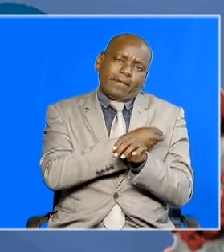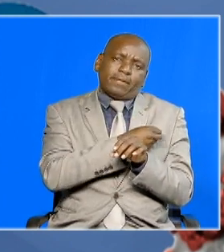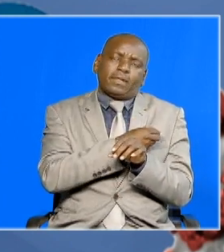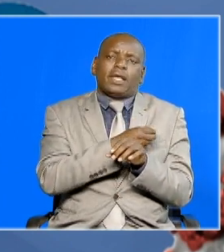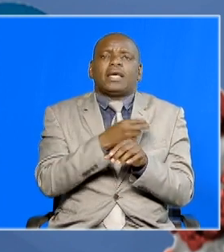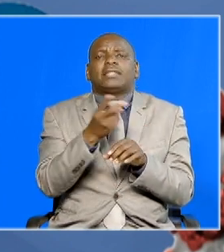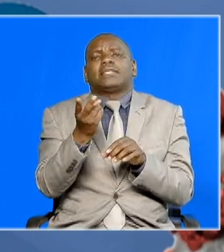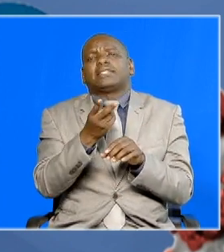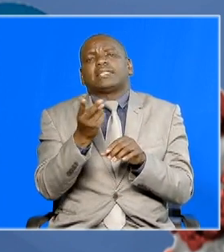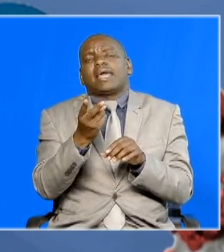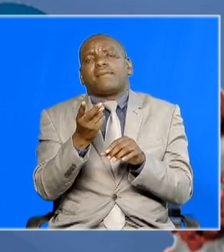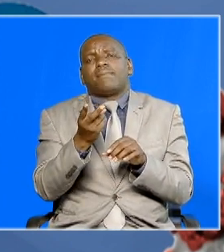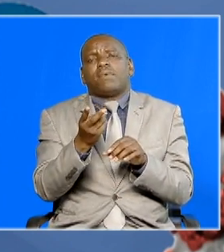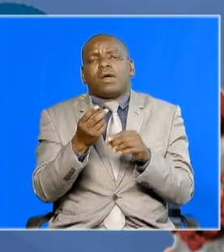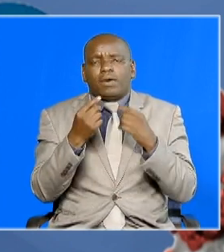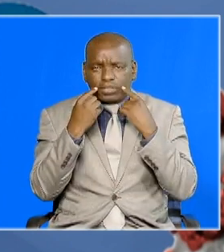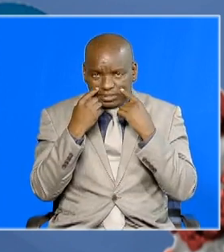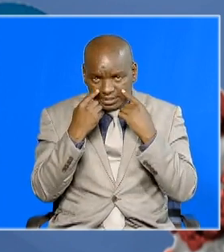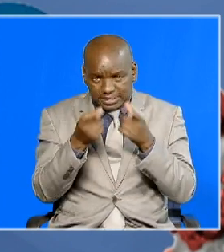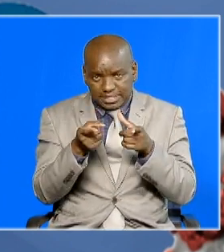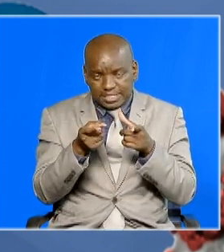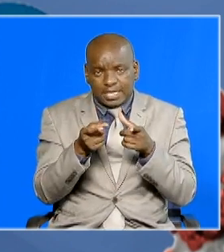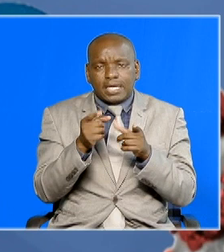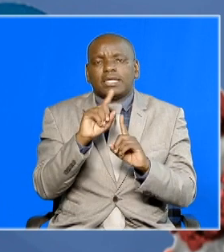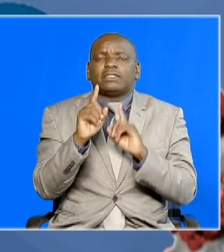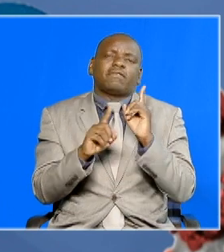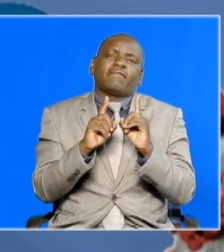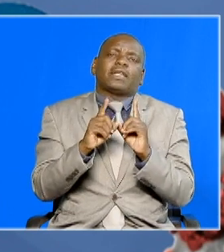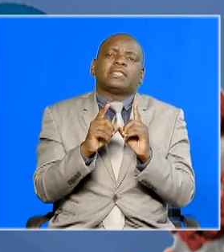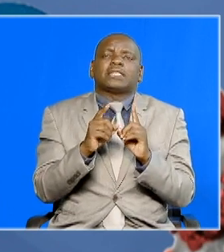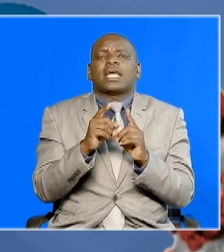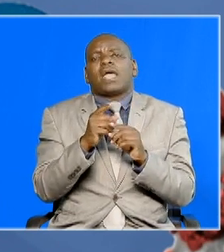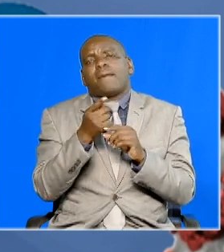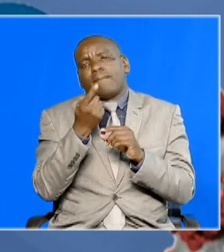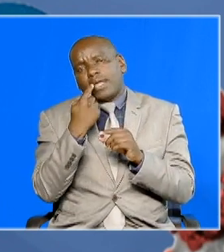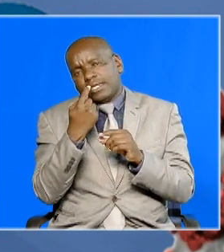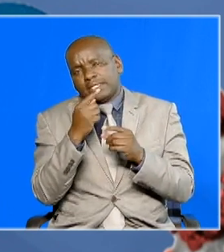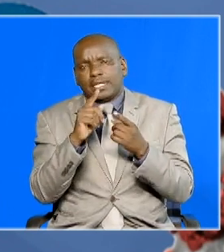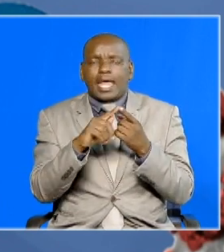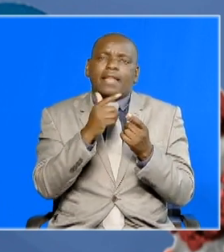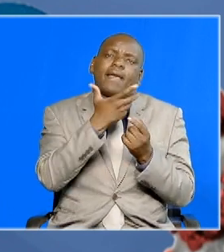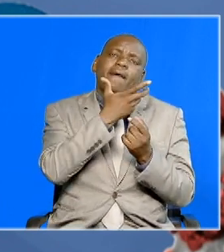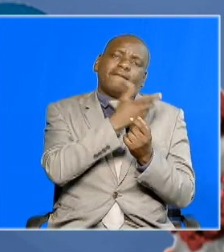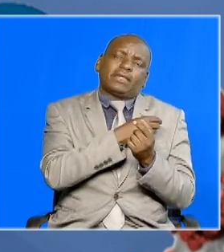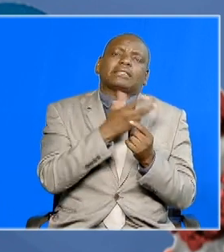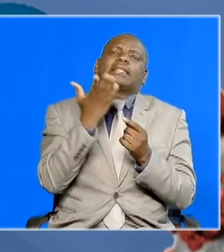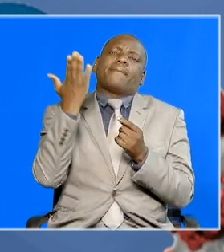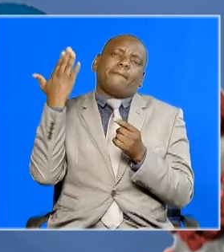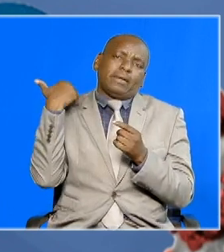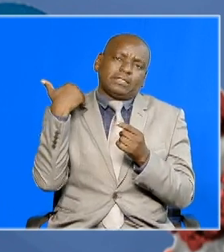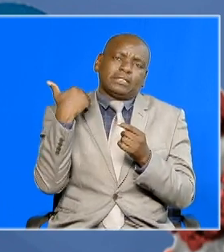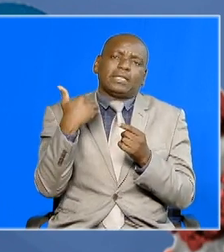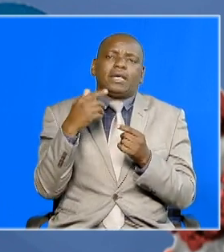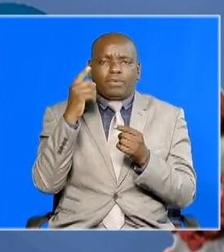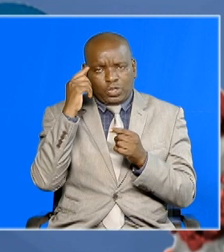very similar to what we have observed or seen with other traditional vaccines that we have used in the past that we're